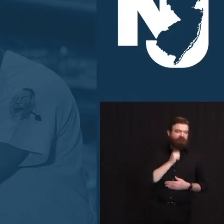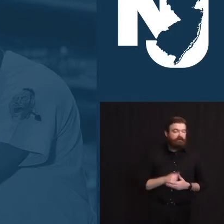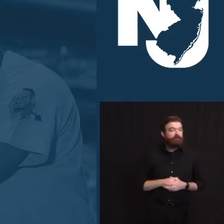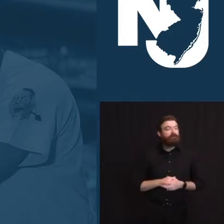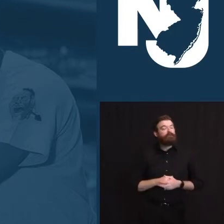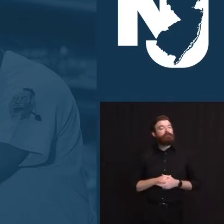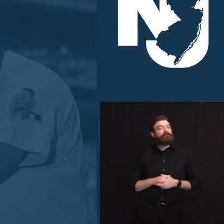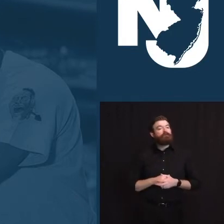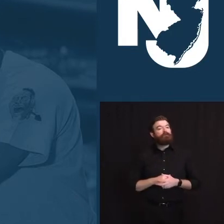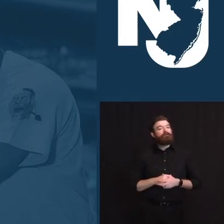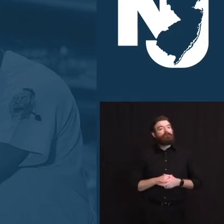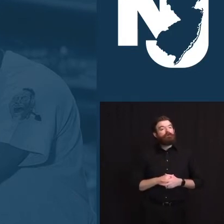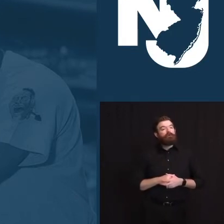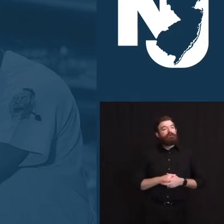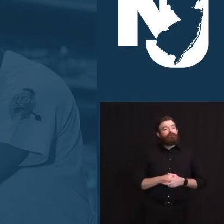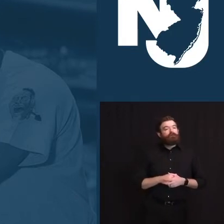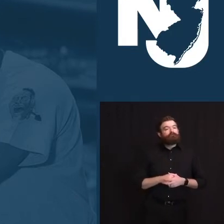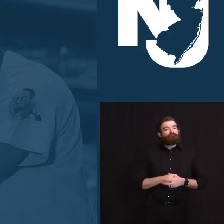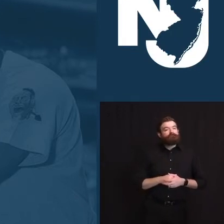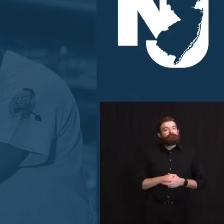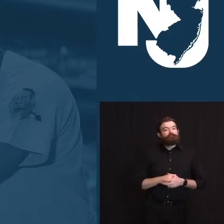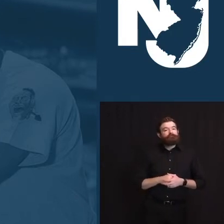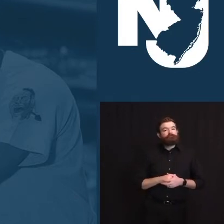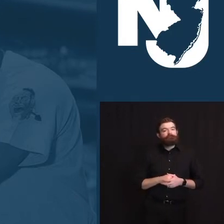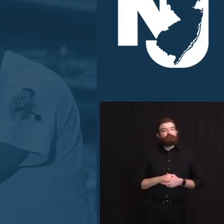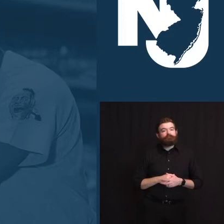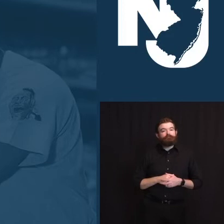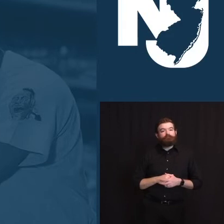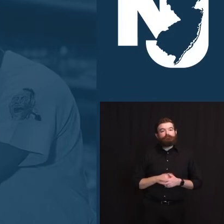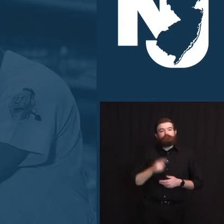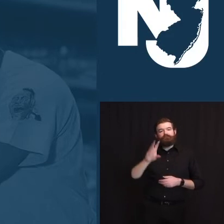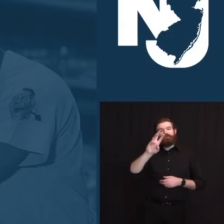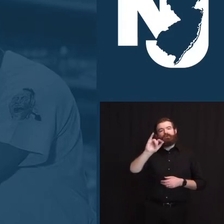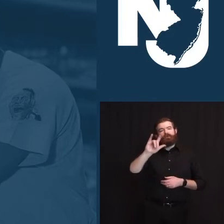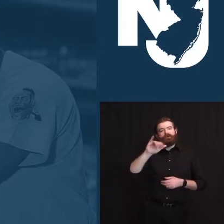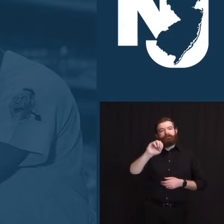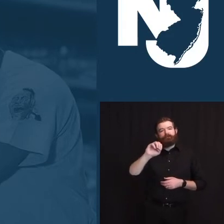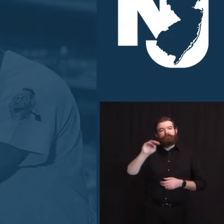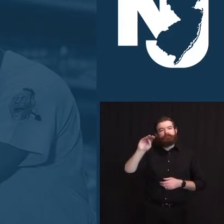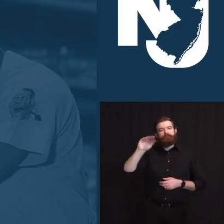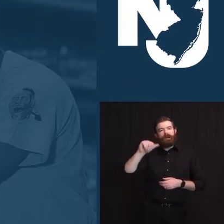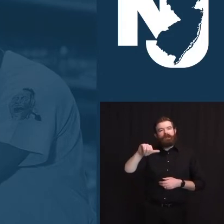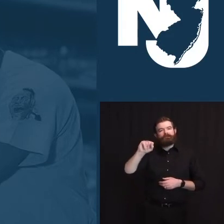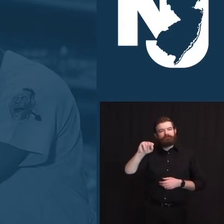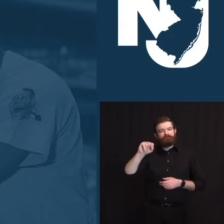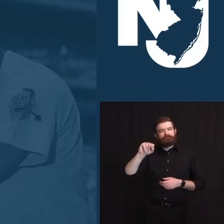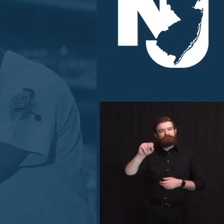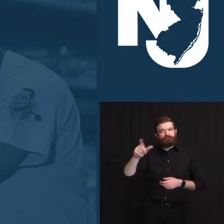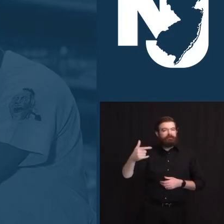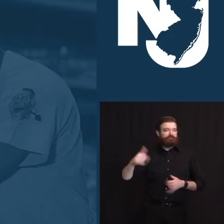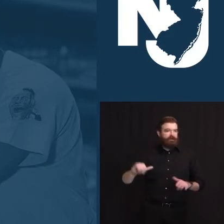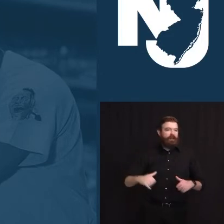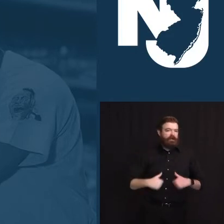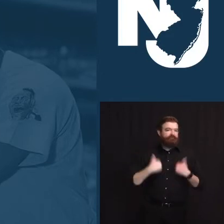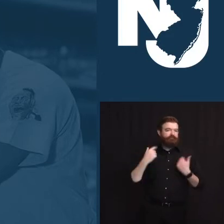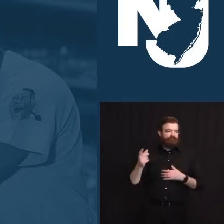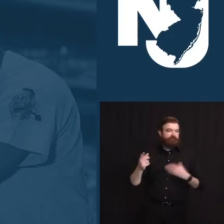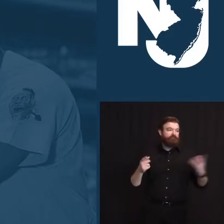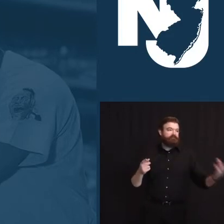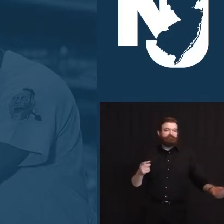is 89. Hank Aaron would have been 87 in a couple of weeks. They're from a generation of giants. God rest his